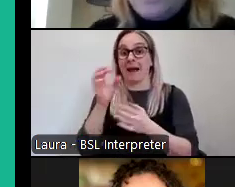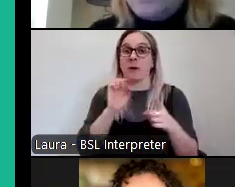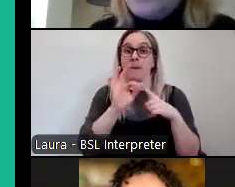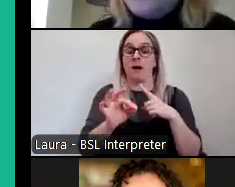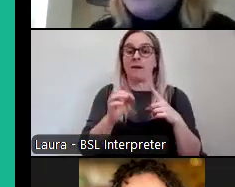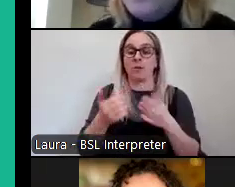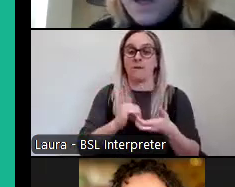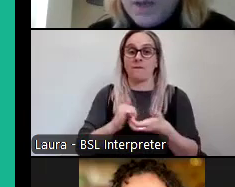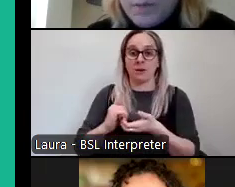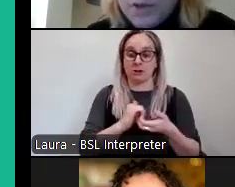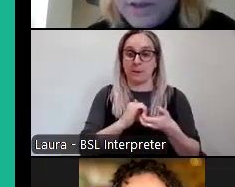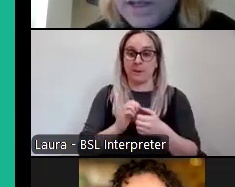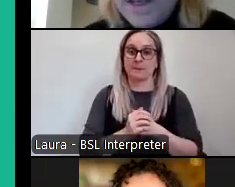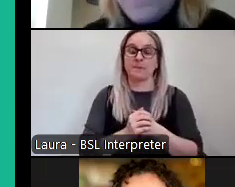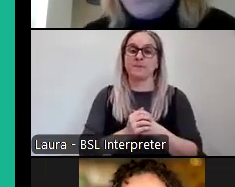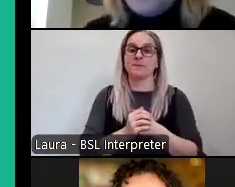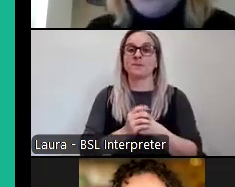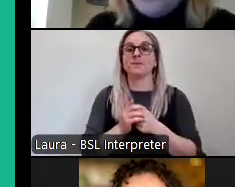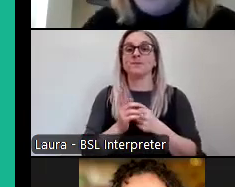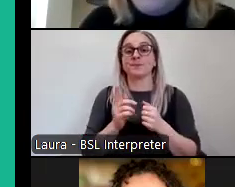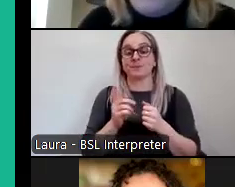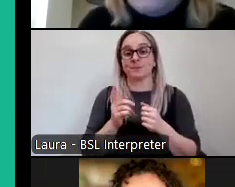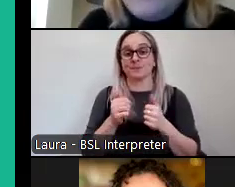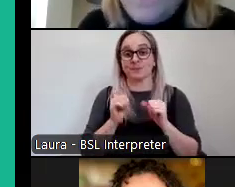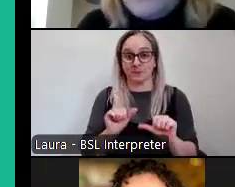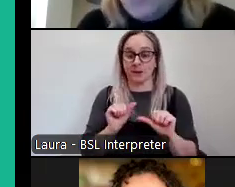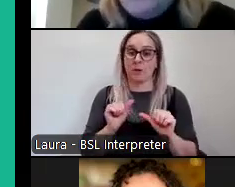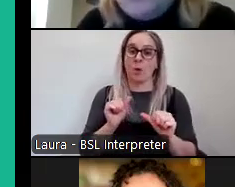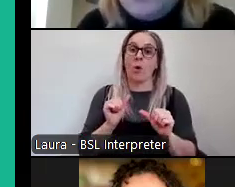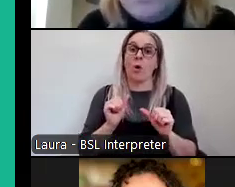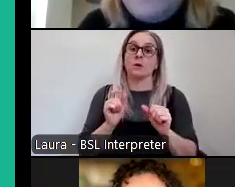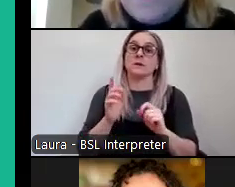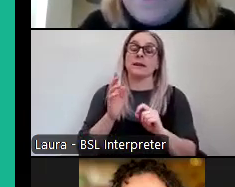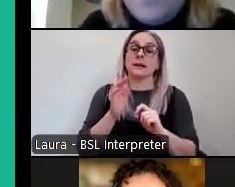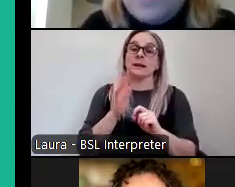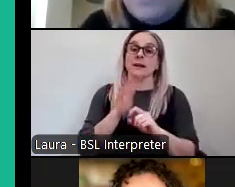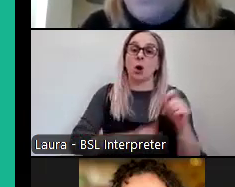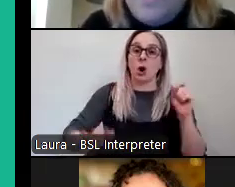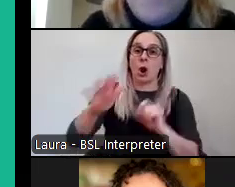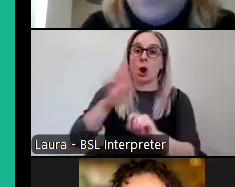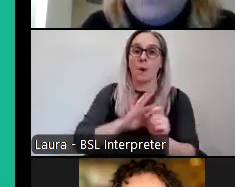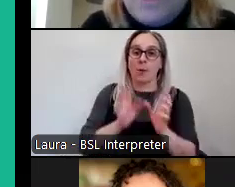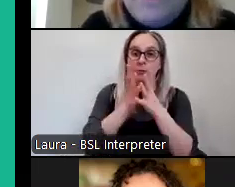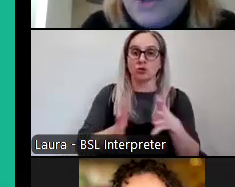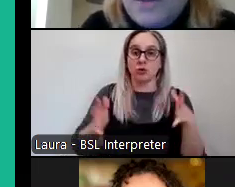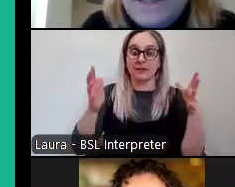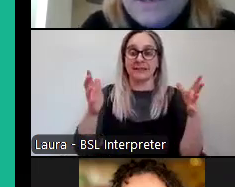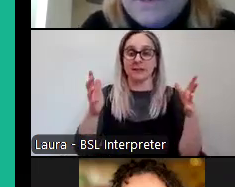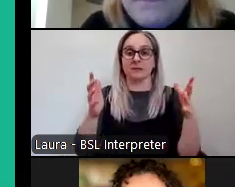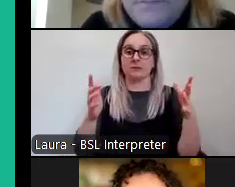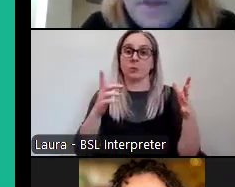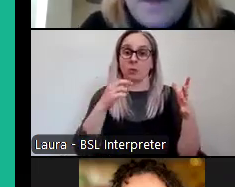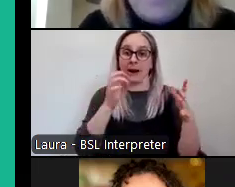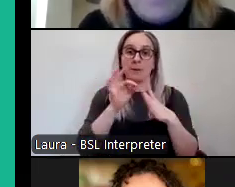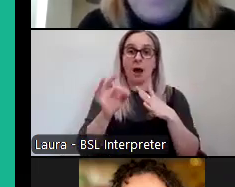for applicants from the global majority or who are deaf and or deaf, disabled or neurodivergent